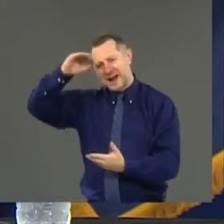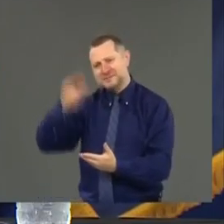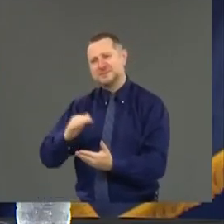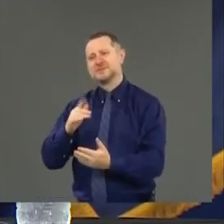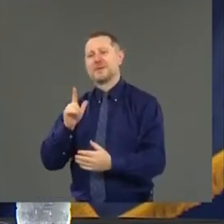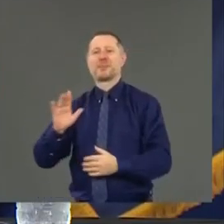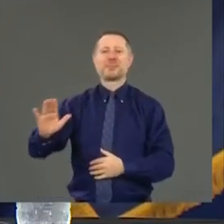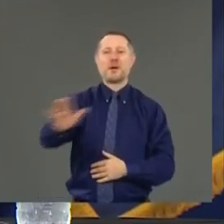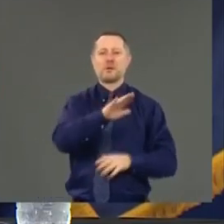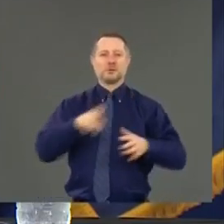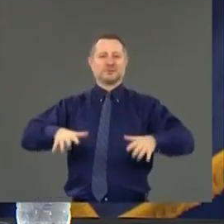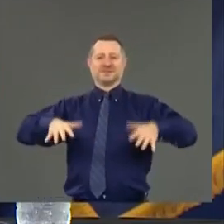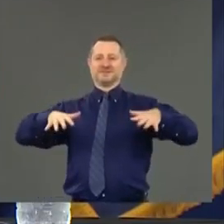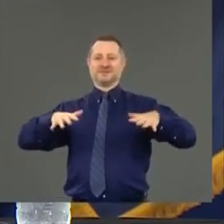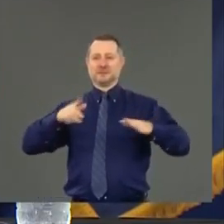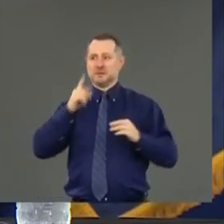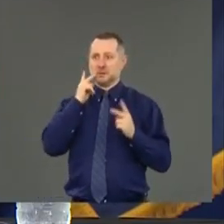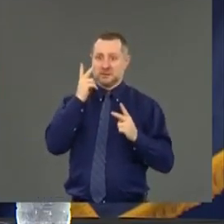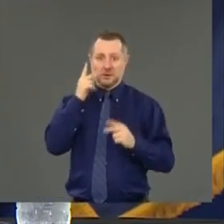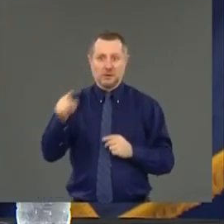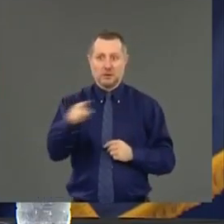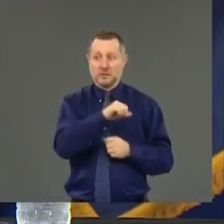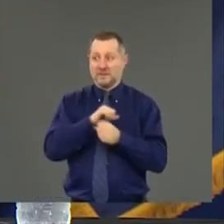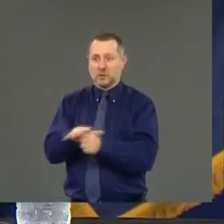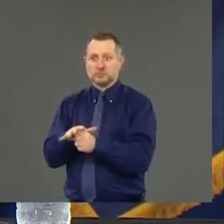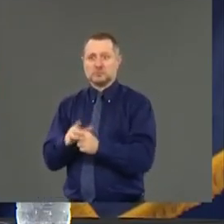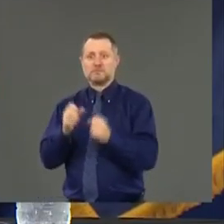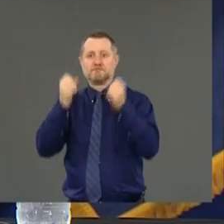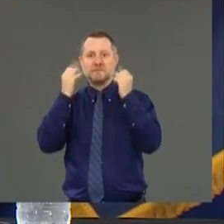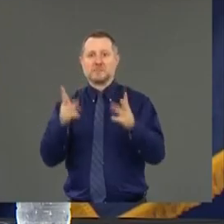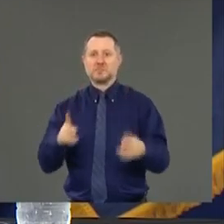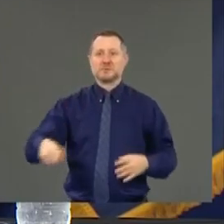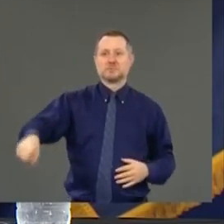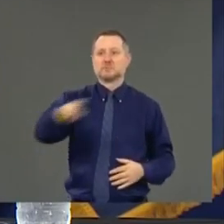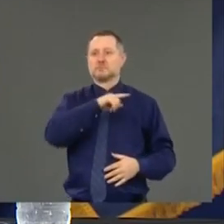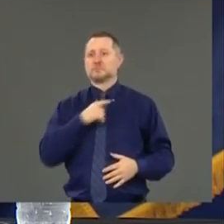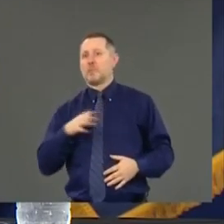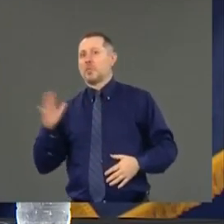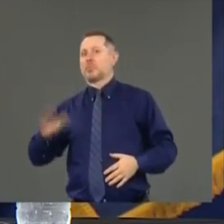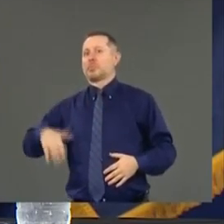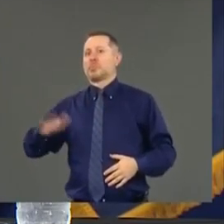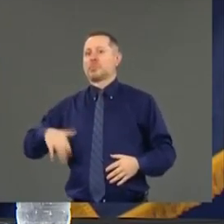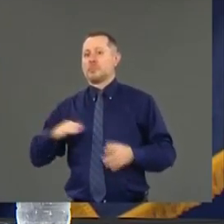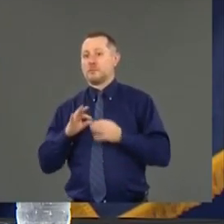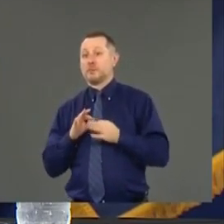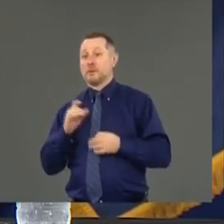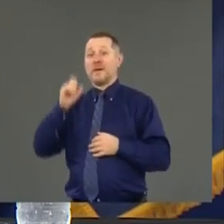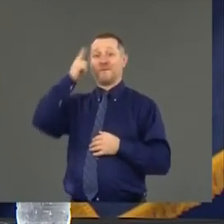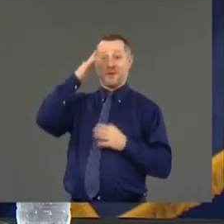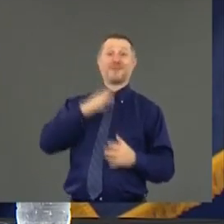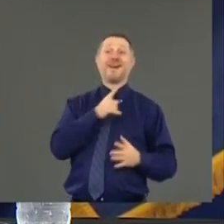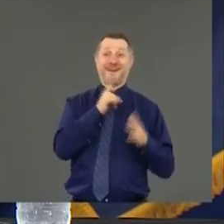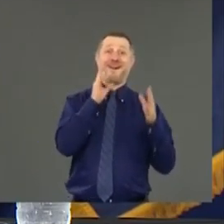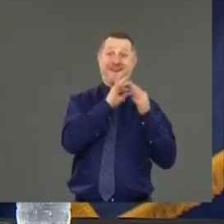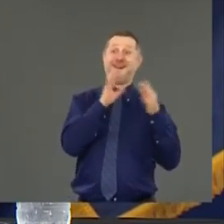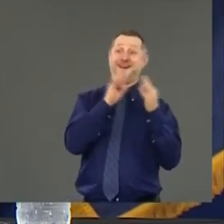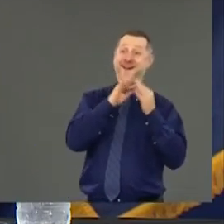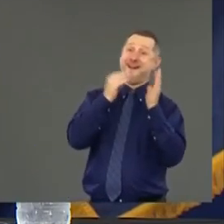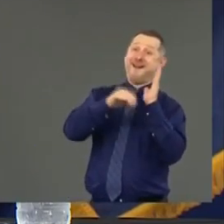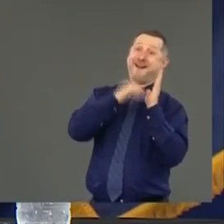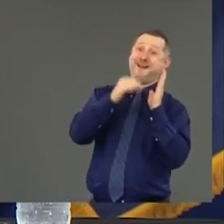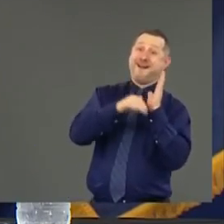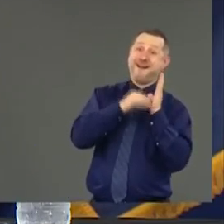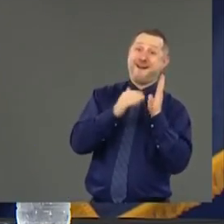what's coming out of this pandemic, what a lot of people don't talk about, what the governor does talk about, is also the mental